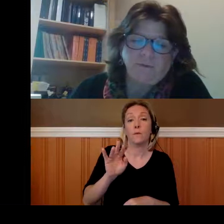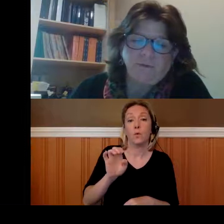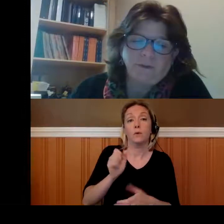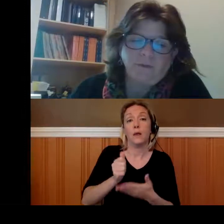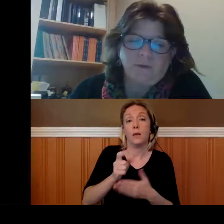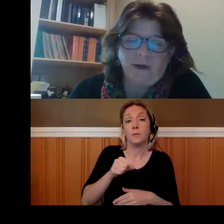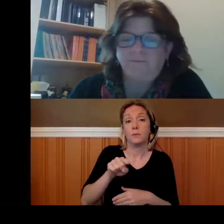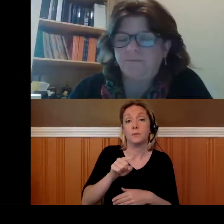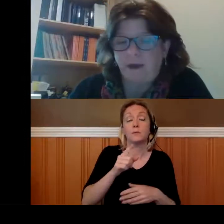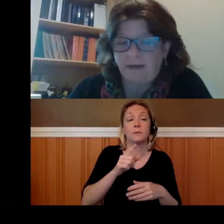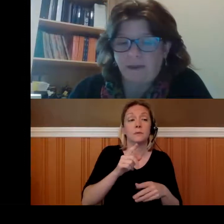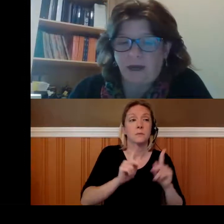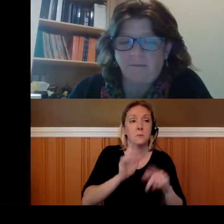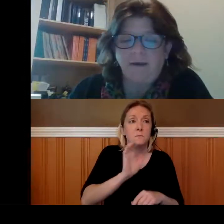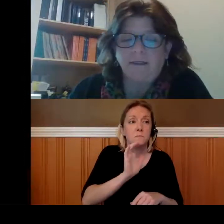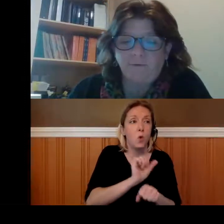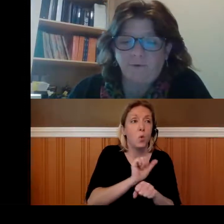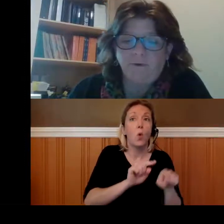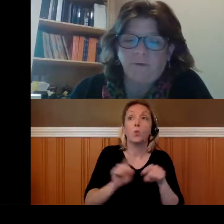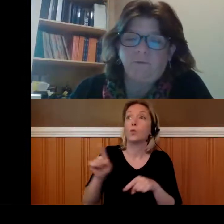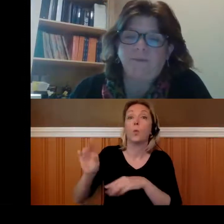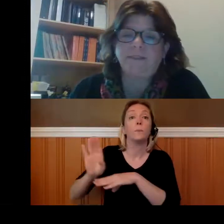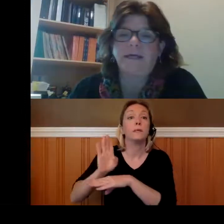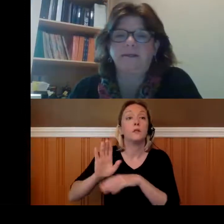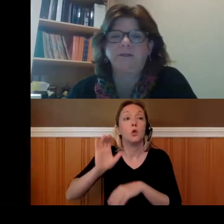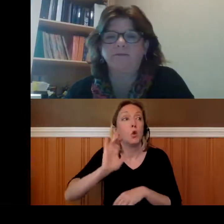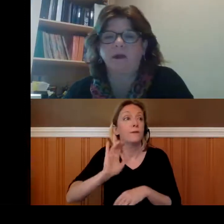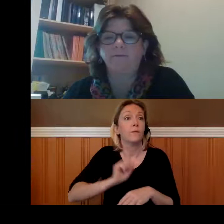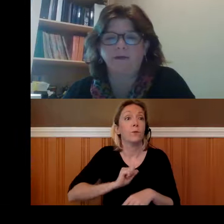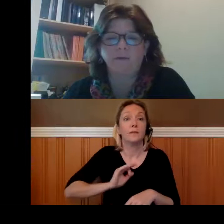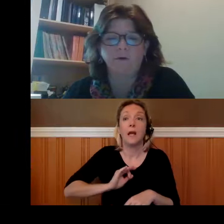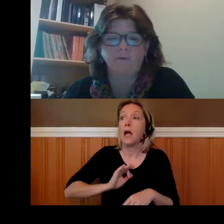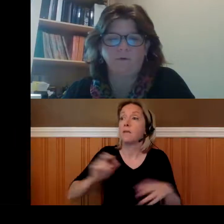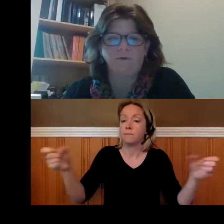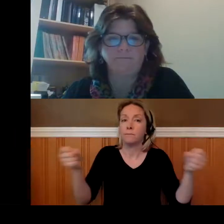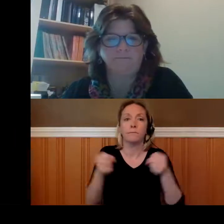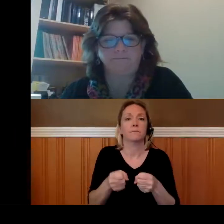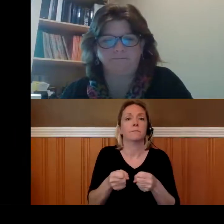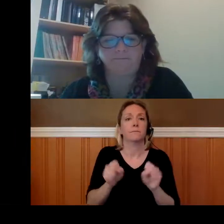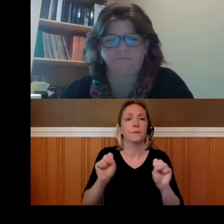to find that job, to improve their performance, and to thrive in that workforce.